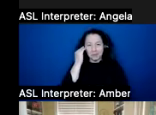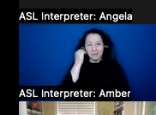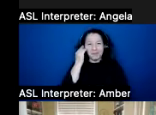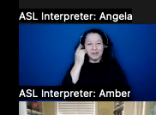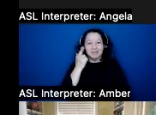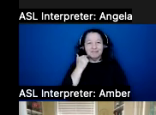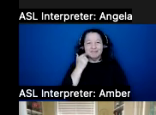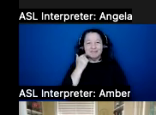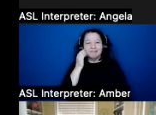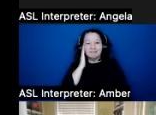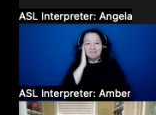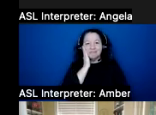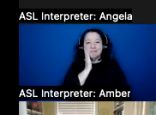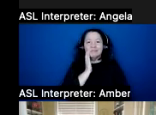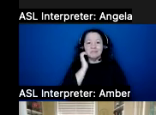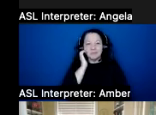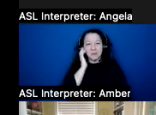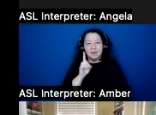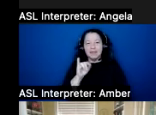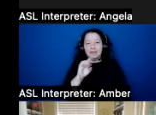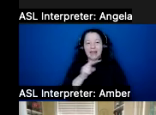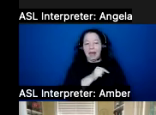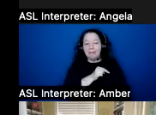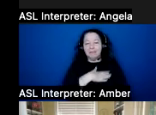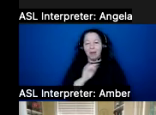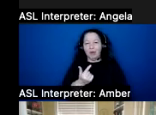Simon's our little our big mascot.